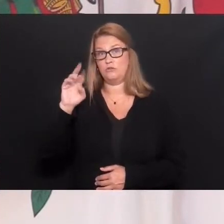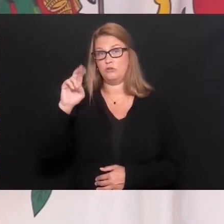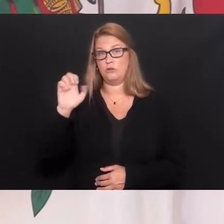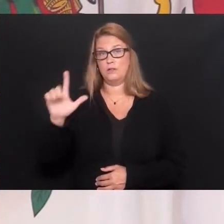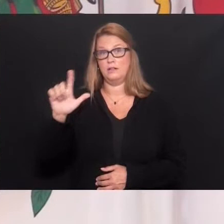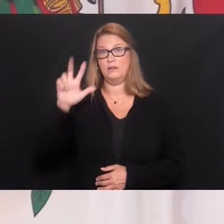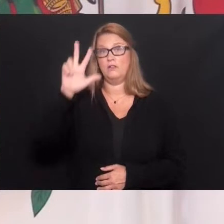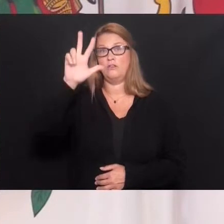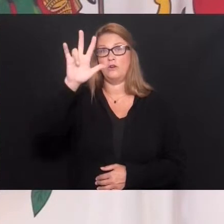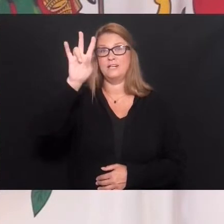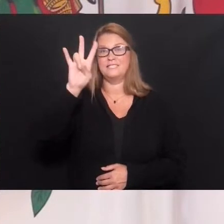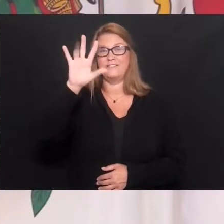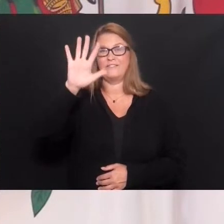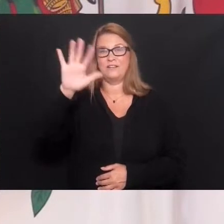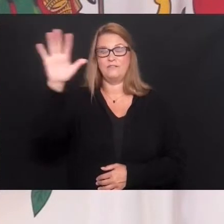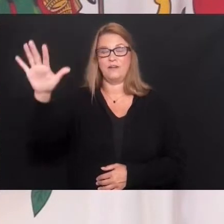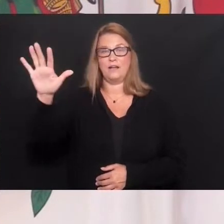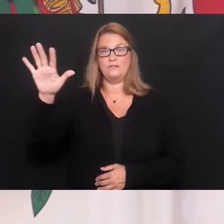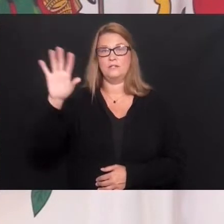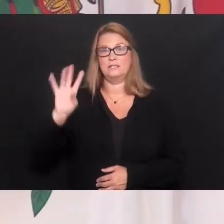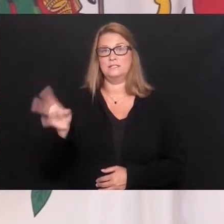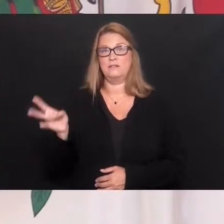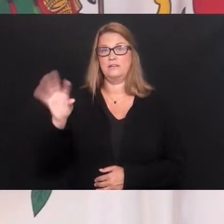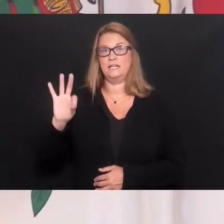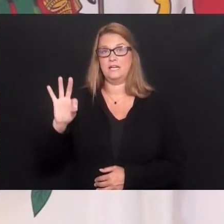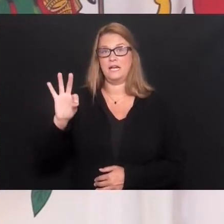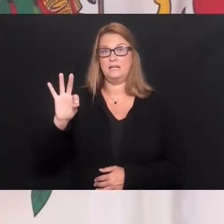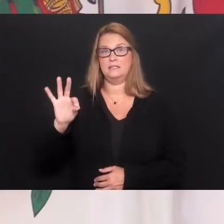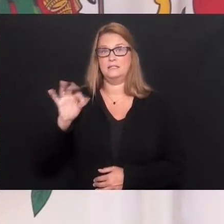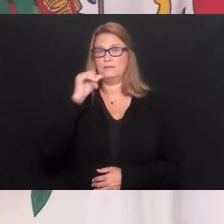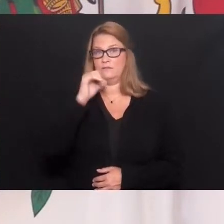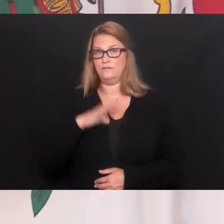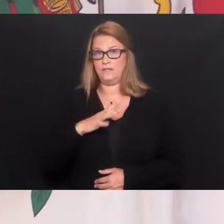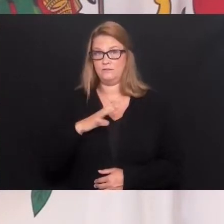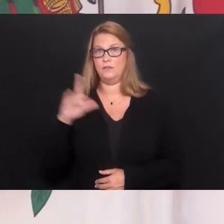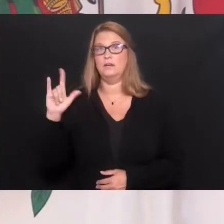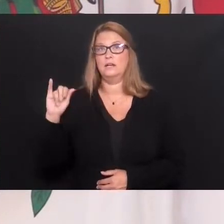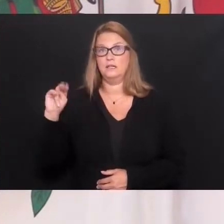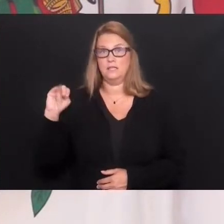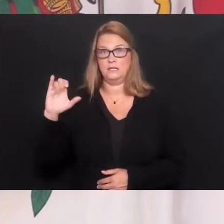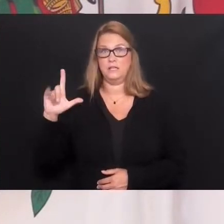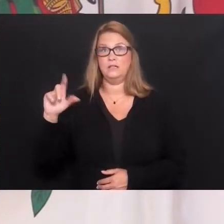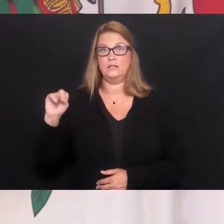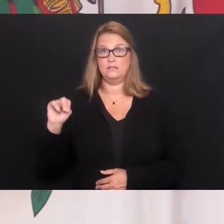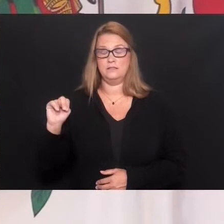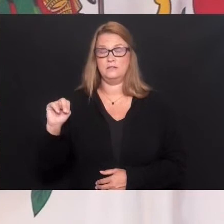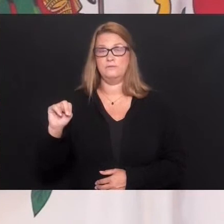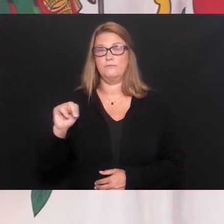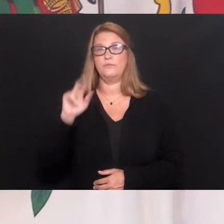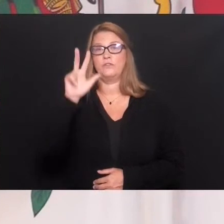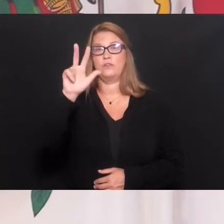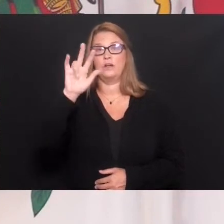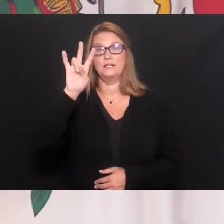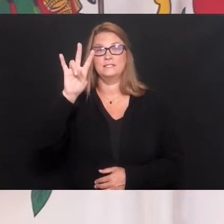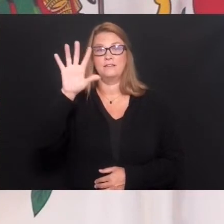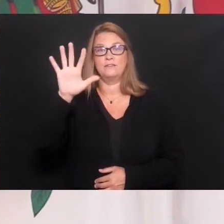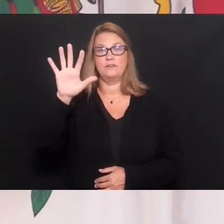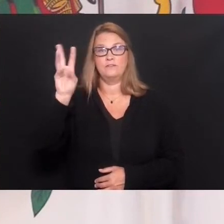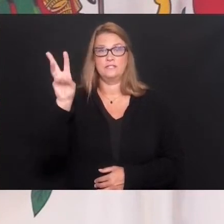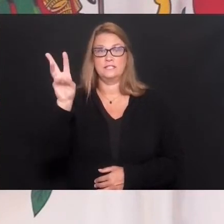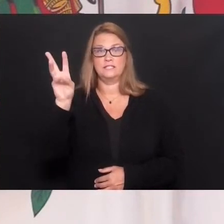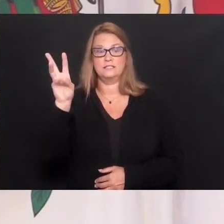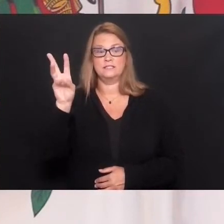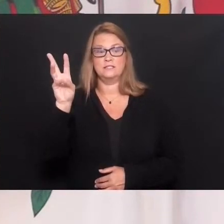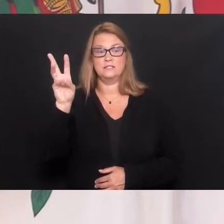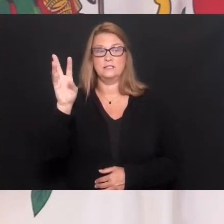The 3,755th death, a 79-year-old female from Lincoln County. The 3,756th